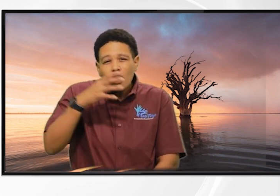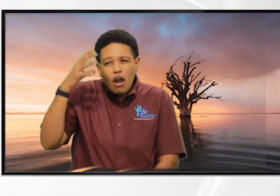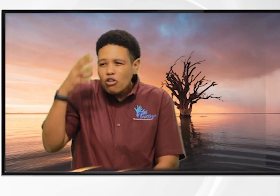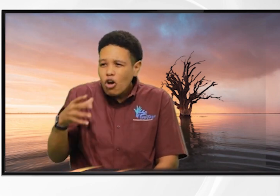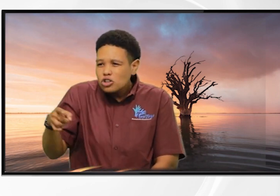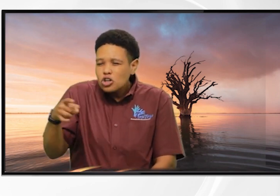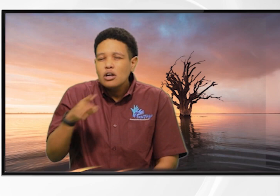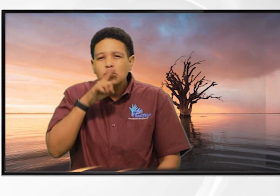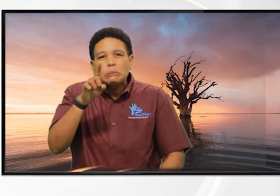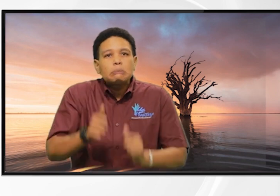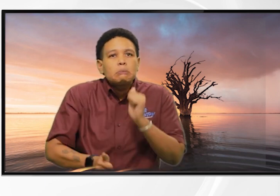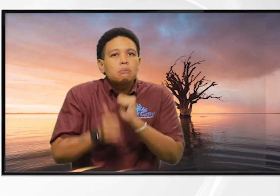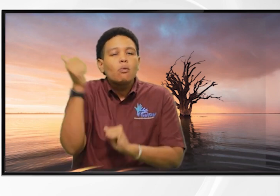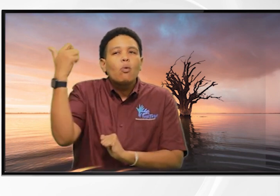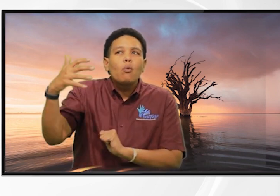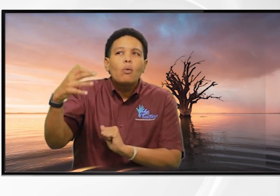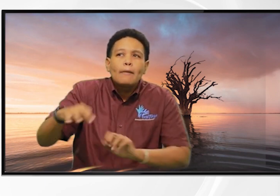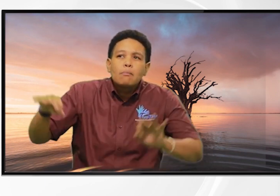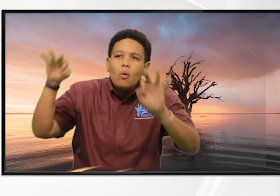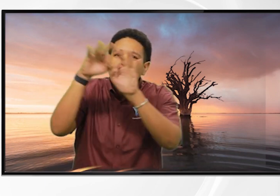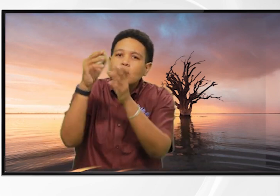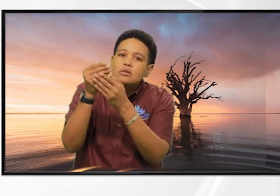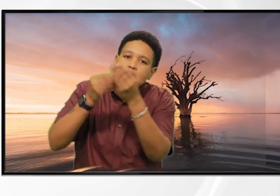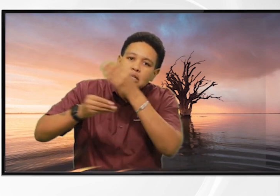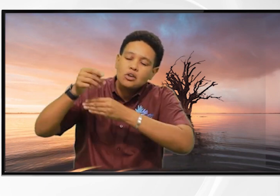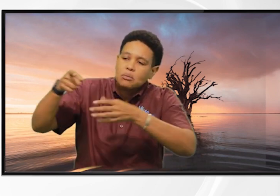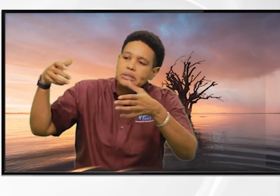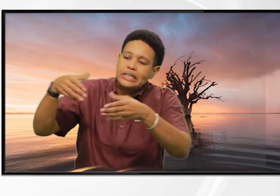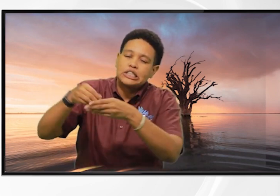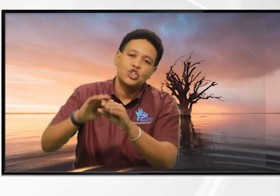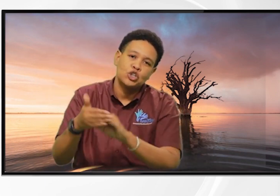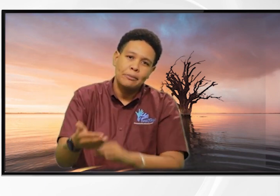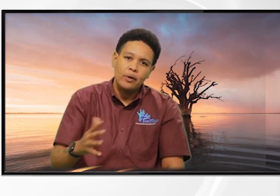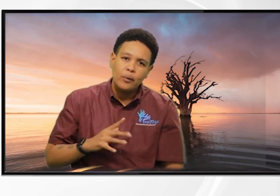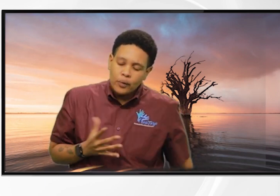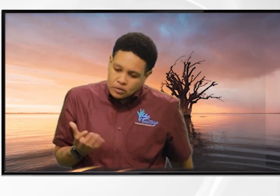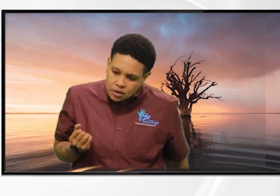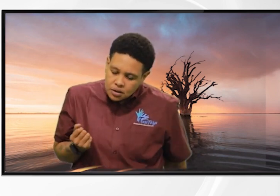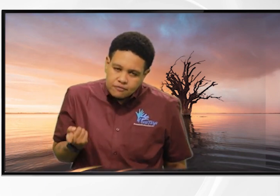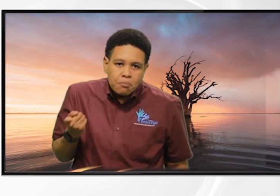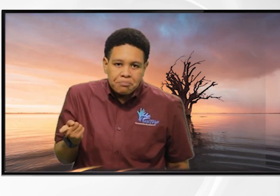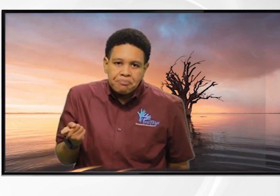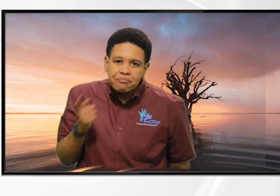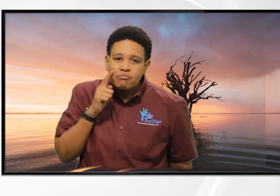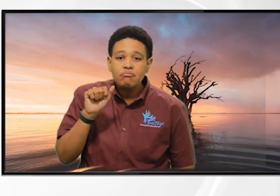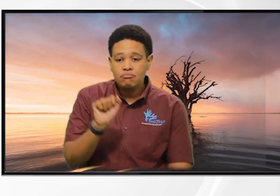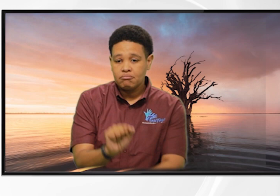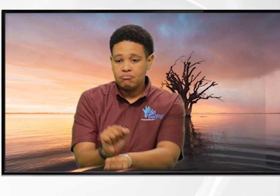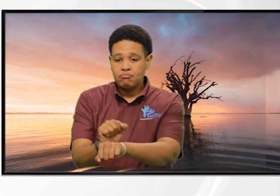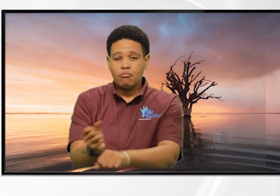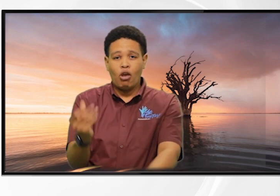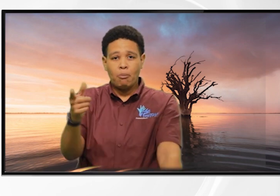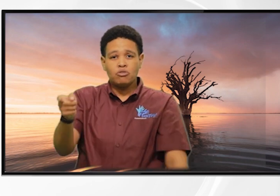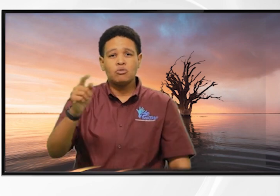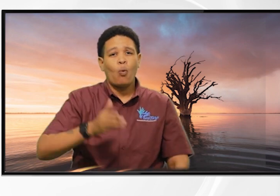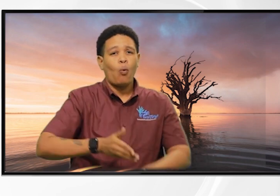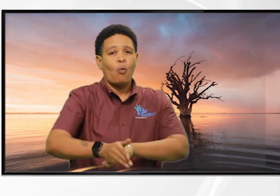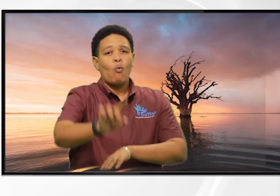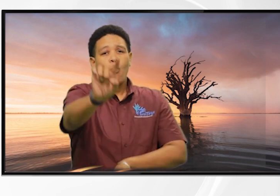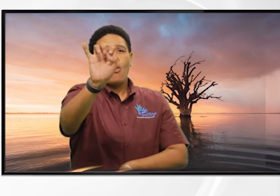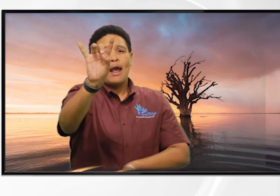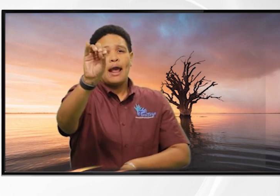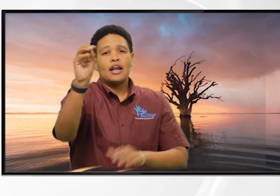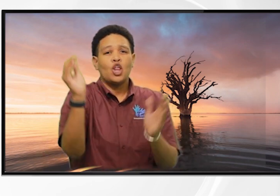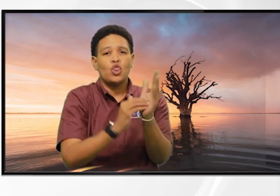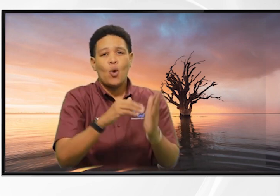Agriculture is one of the most important economic sectors in Jamaica, employing over 180,000